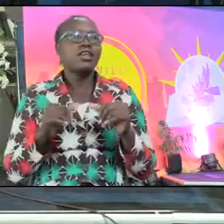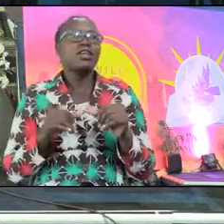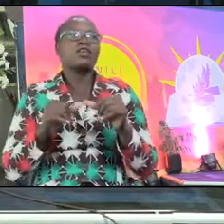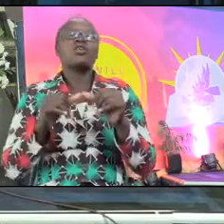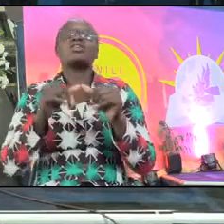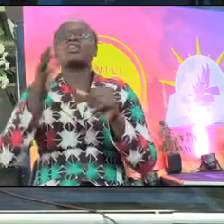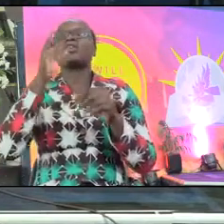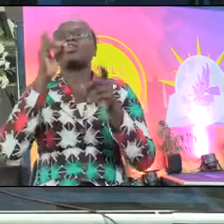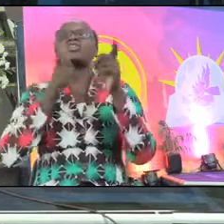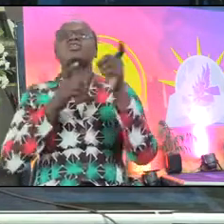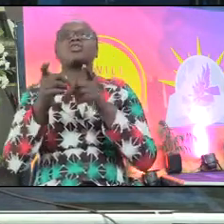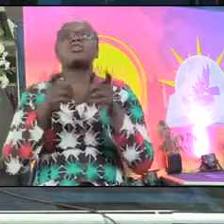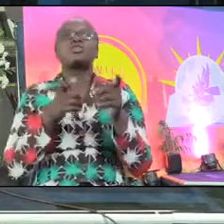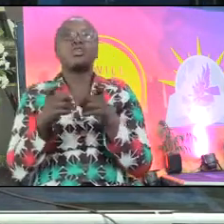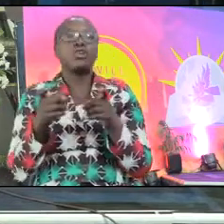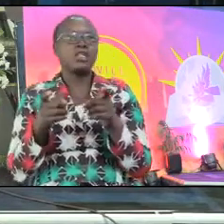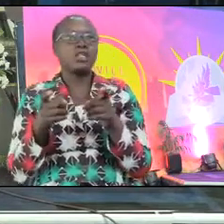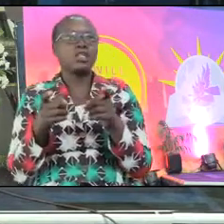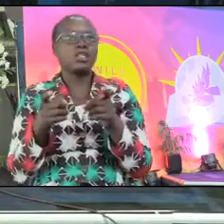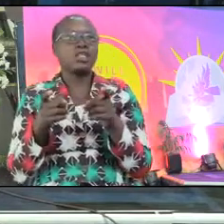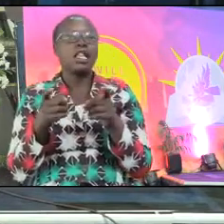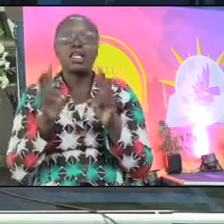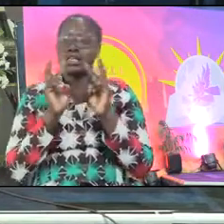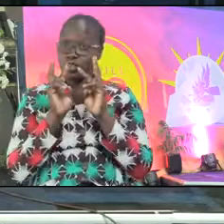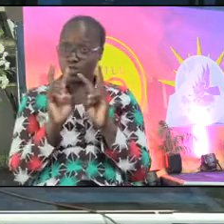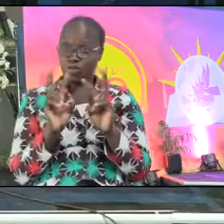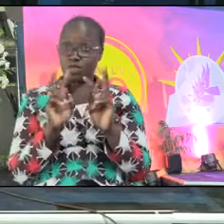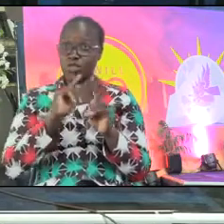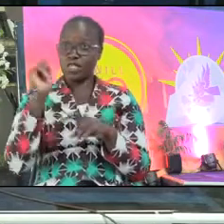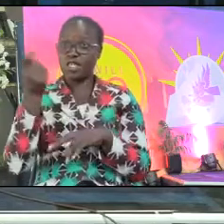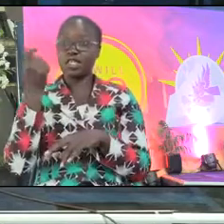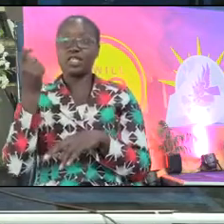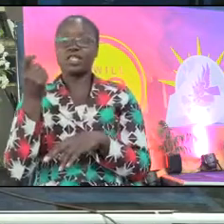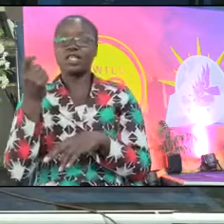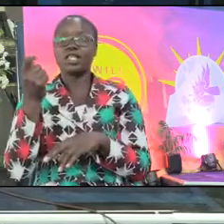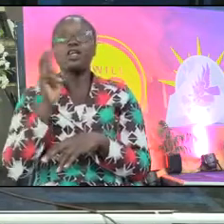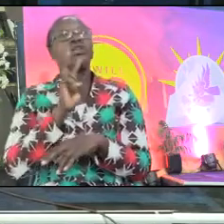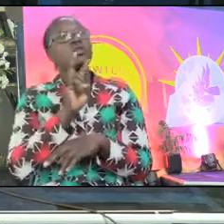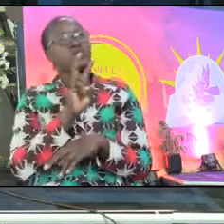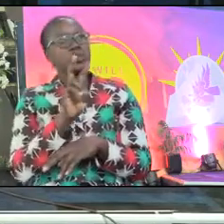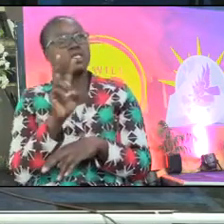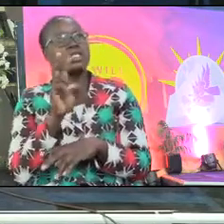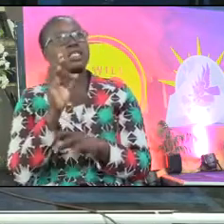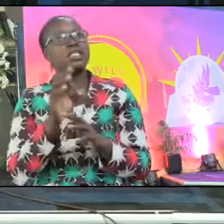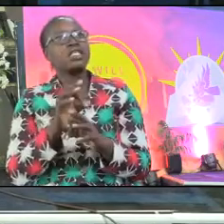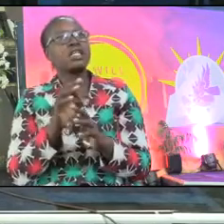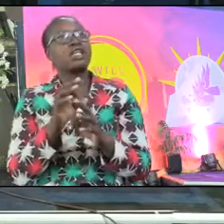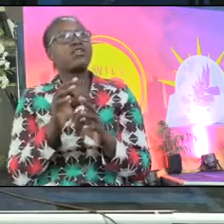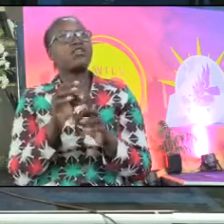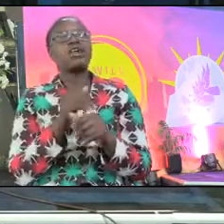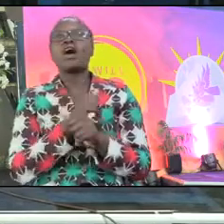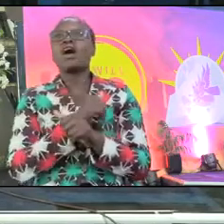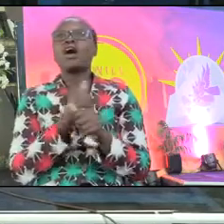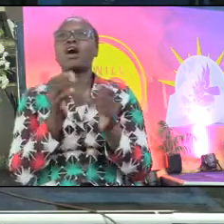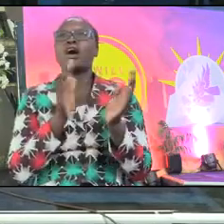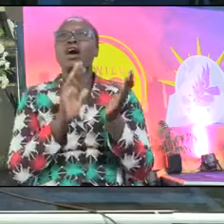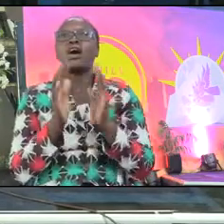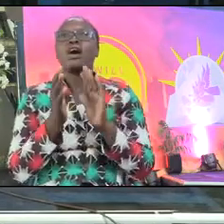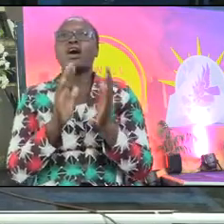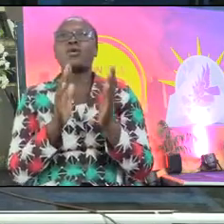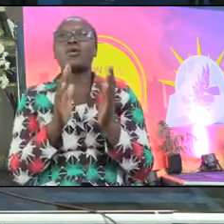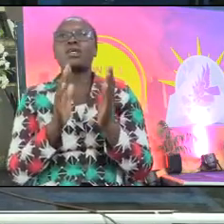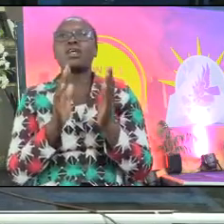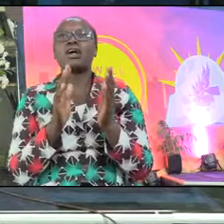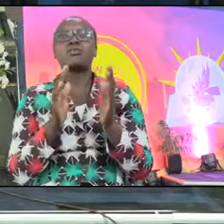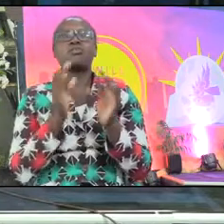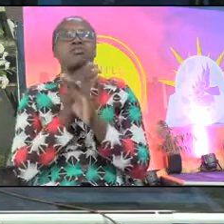He's in control. He's watching Kenya to see if you're a fair weather Christian.